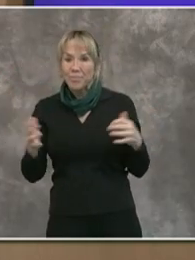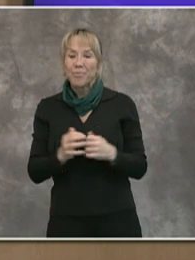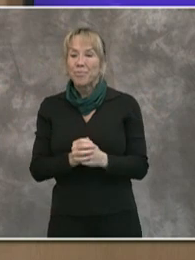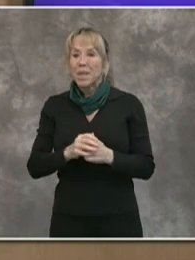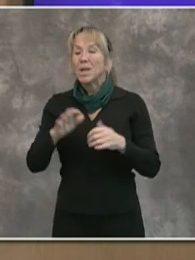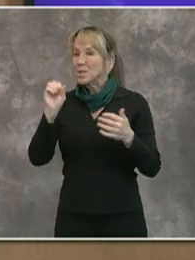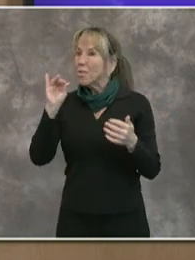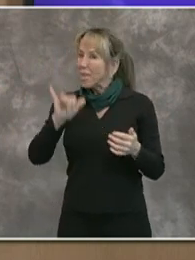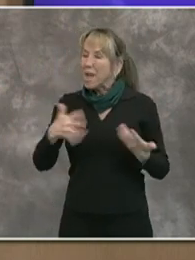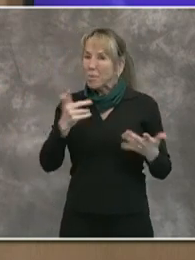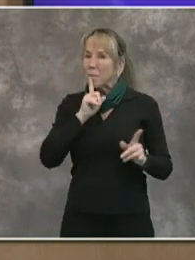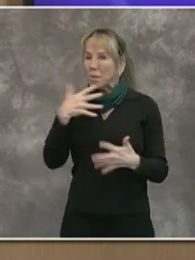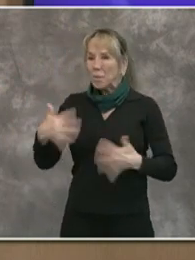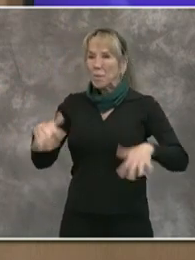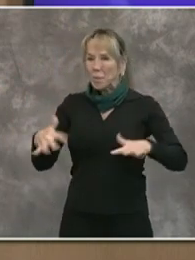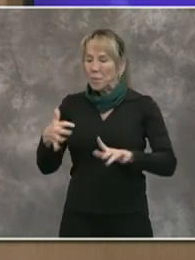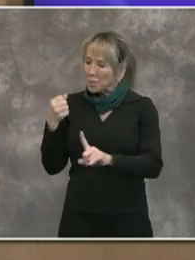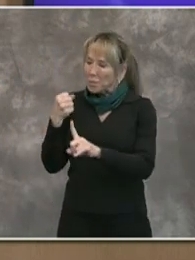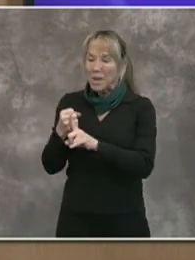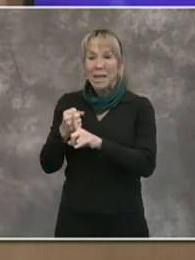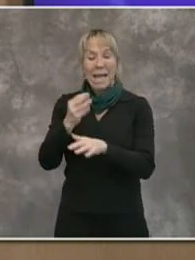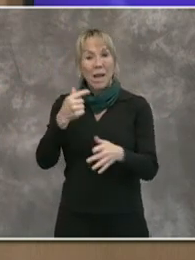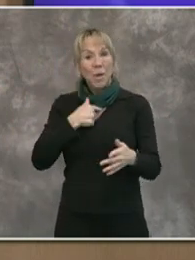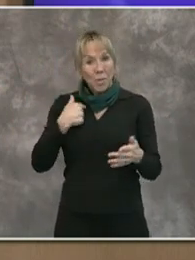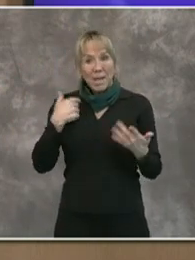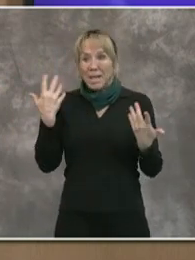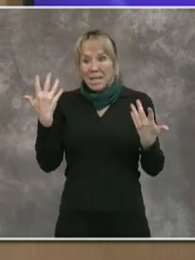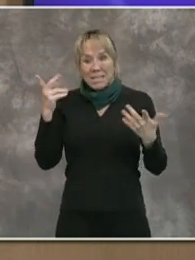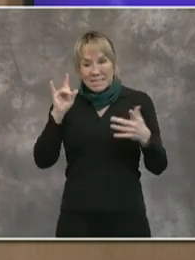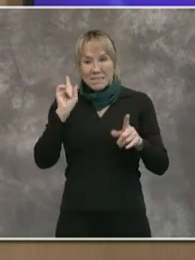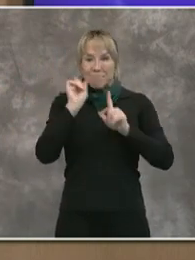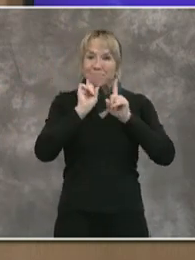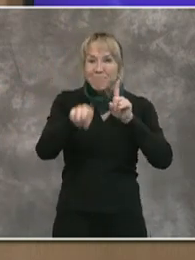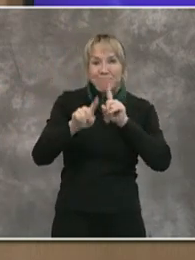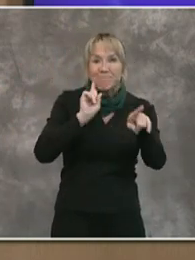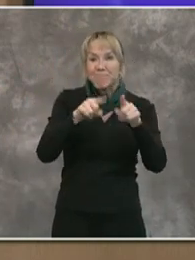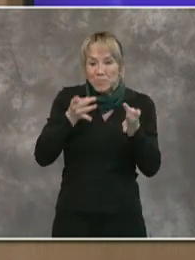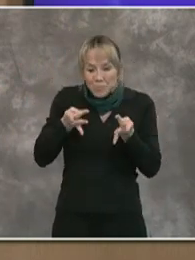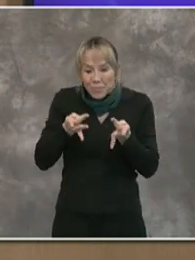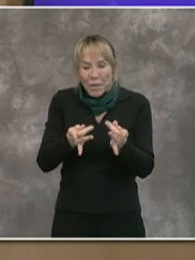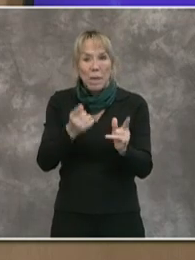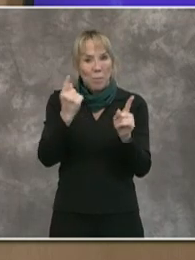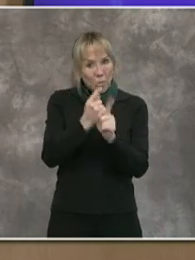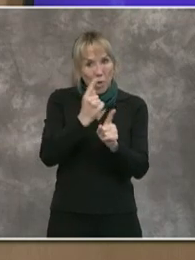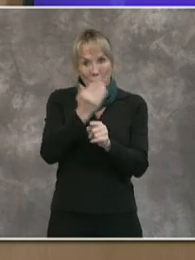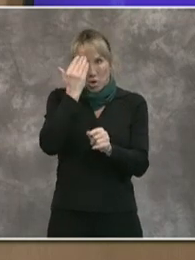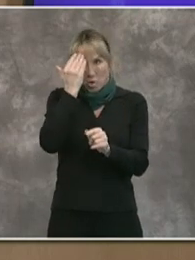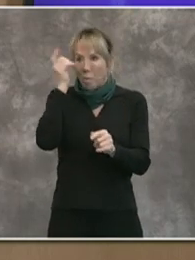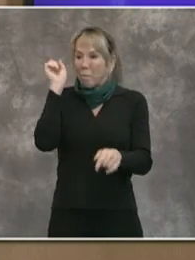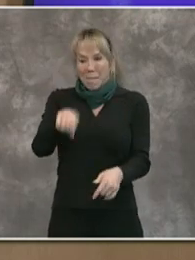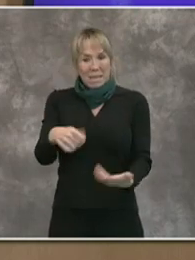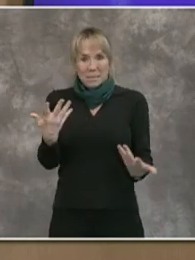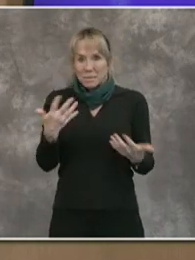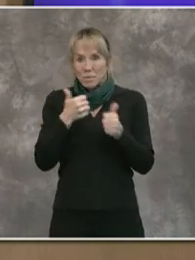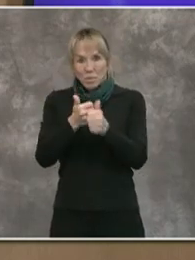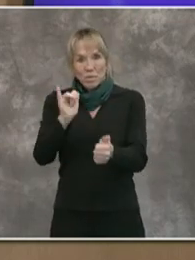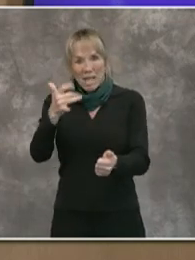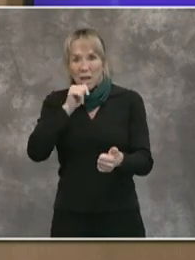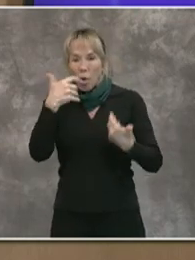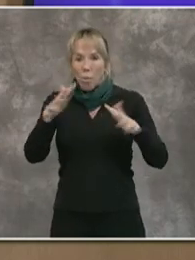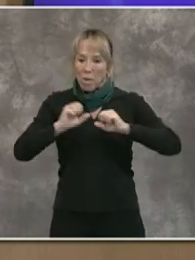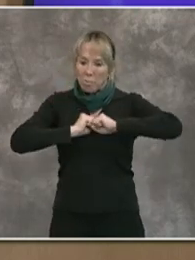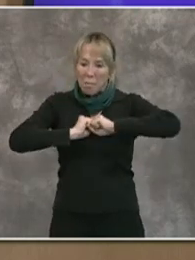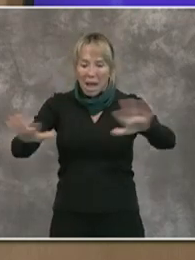while the efforts have been efficient and appropriate in what we know that we needed to do in order to protect us from a horrific